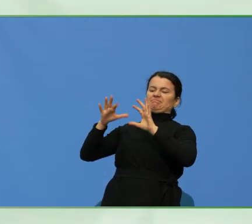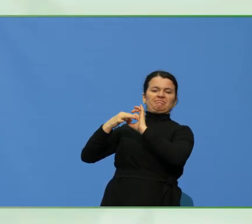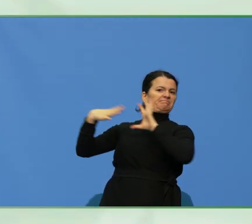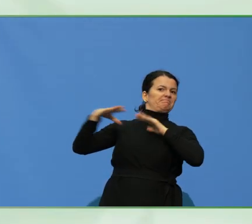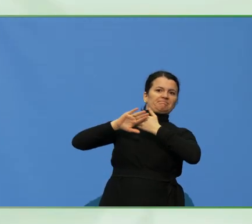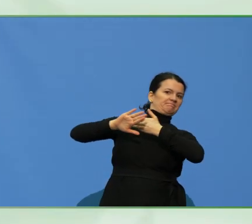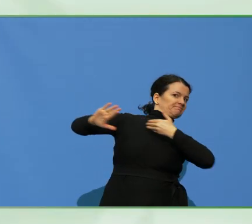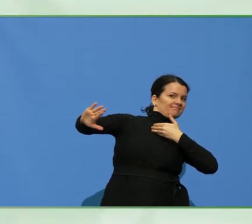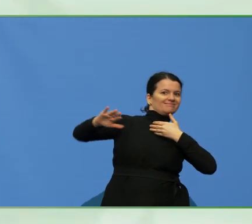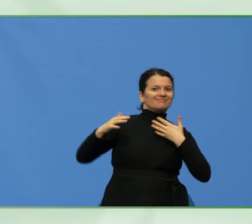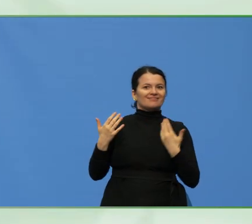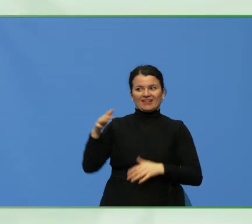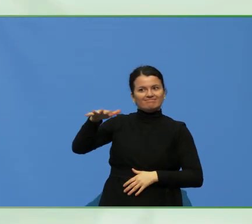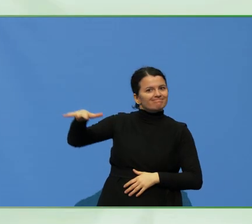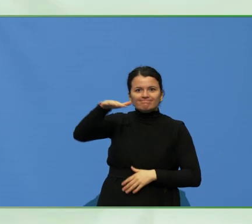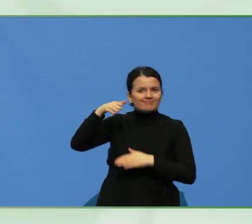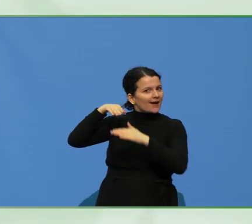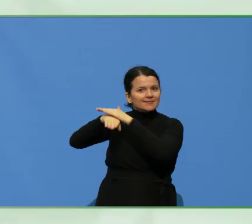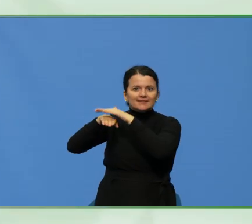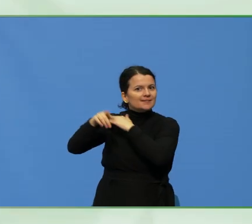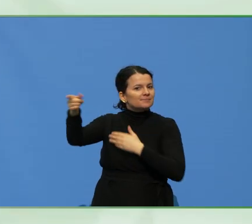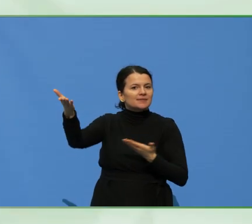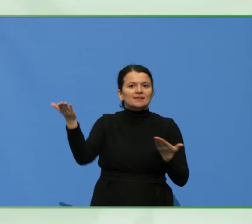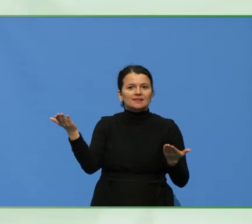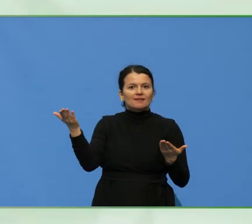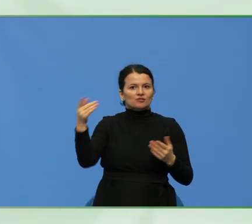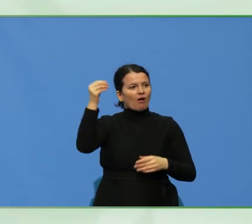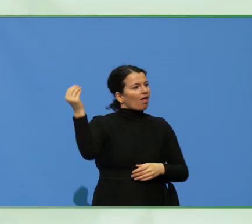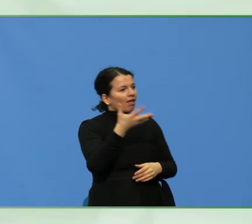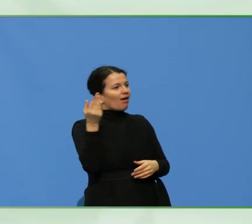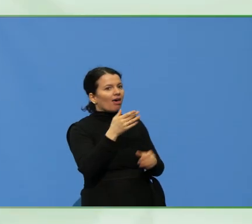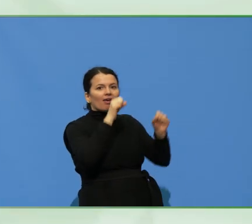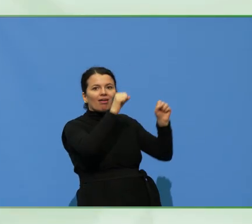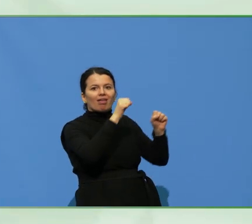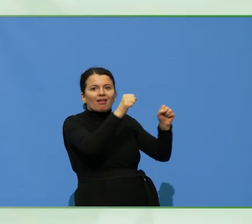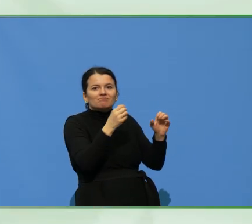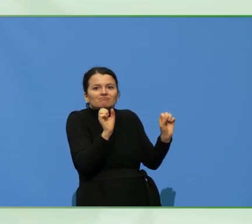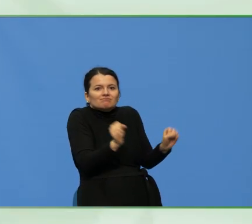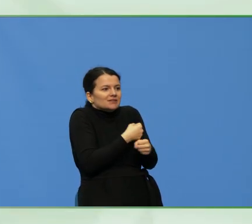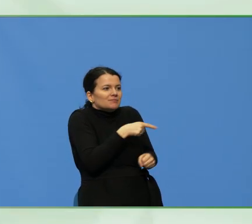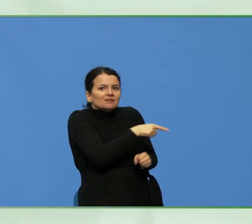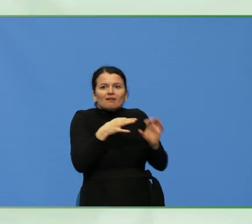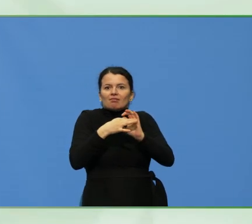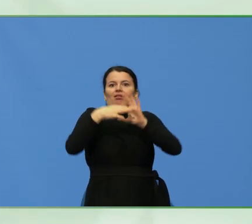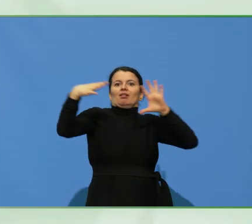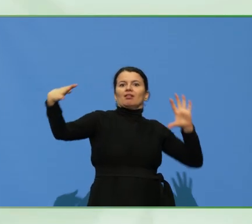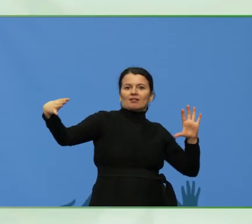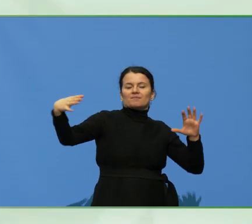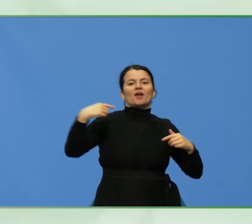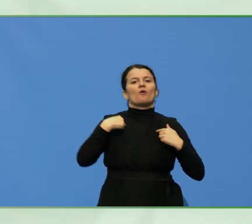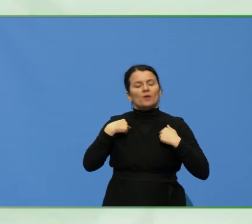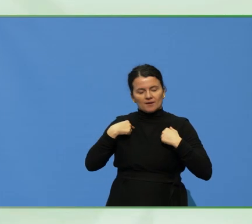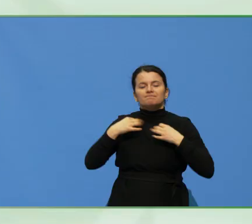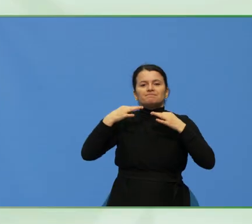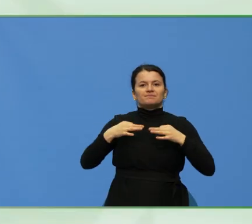inaccessible. So another aspect of what we're doing at Second Skin is actually creating a yoga certification and a fitness certification